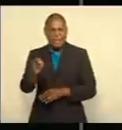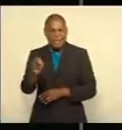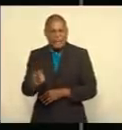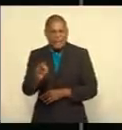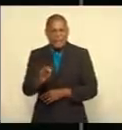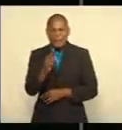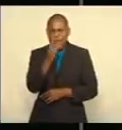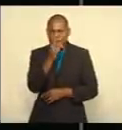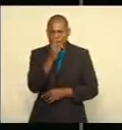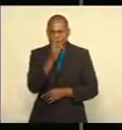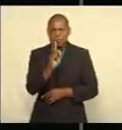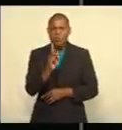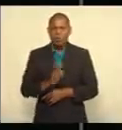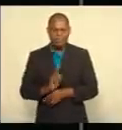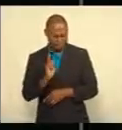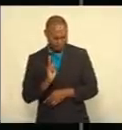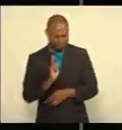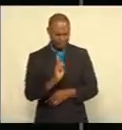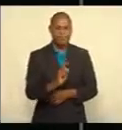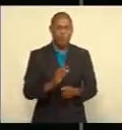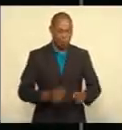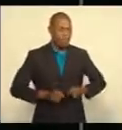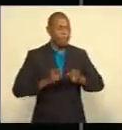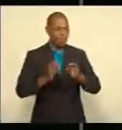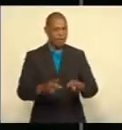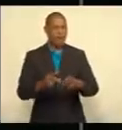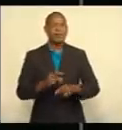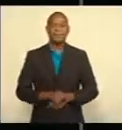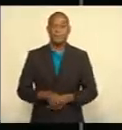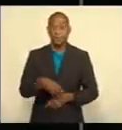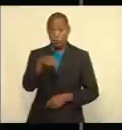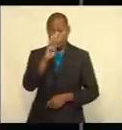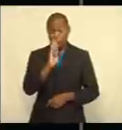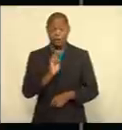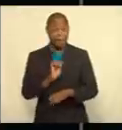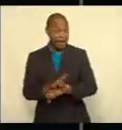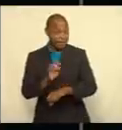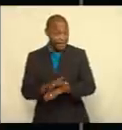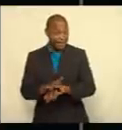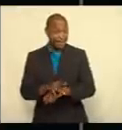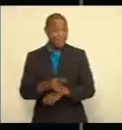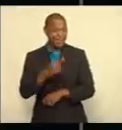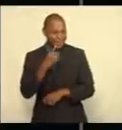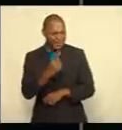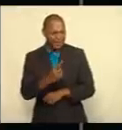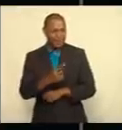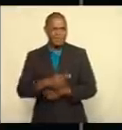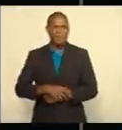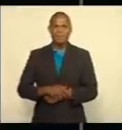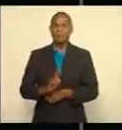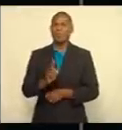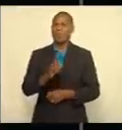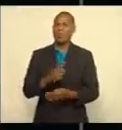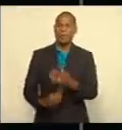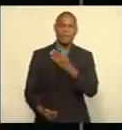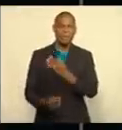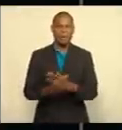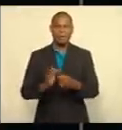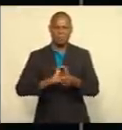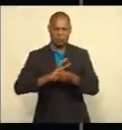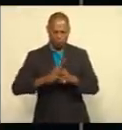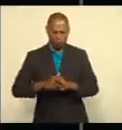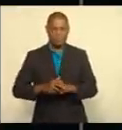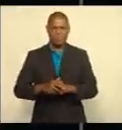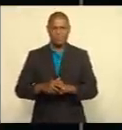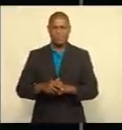ongoing treatment will continue to be provided. Chief Medical Advisor Dr. Chemesa Tunrawu highlighted this in light of the current COVID-19